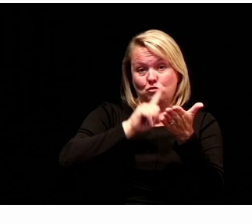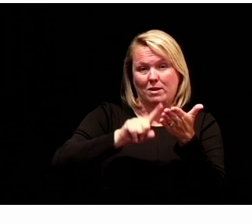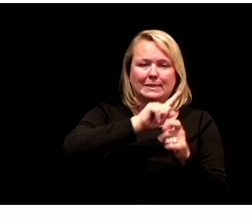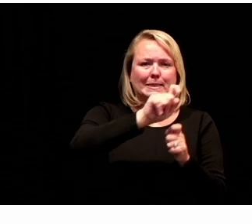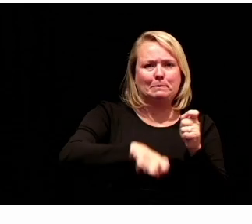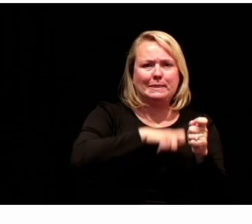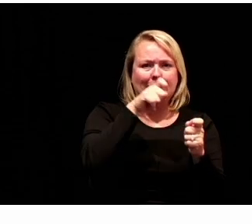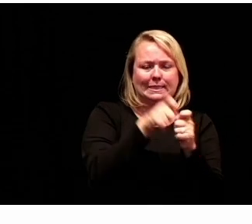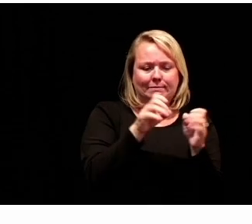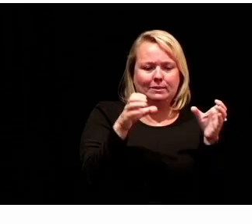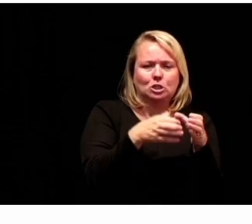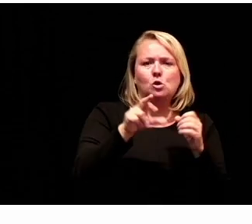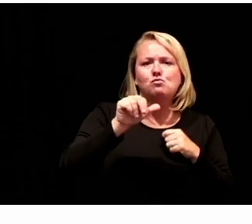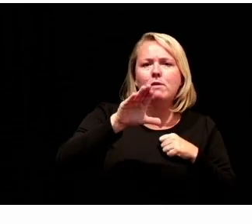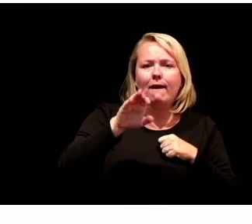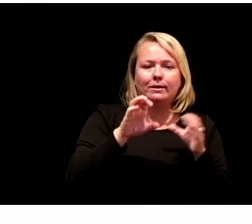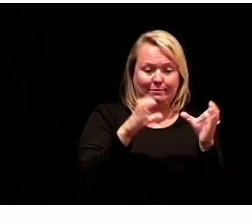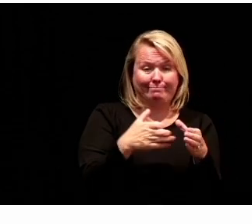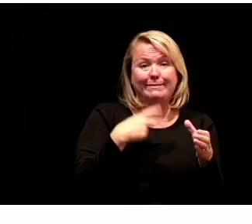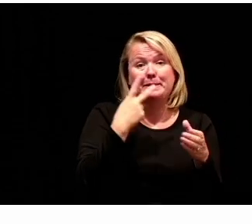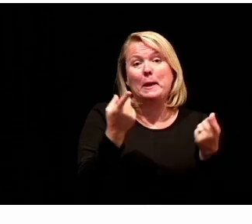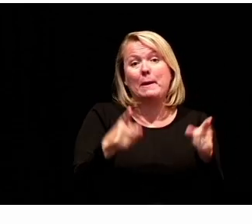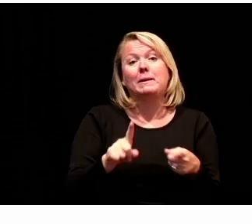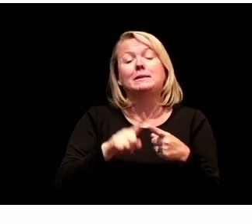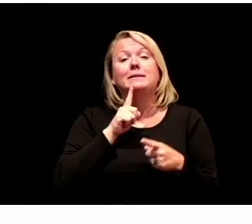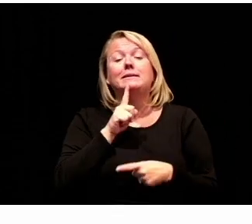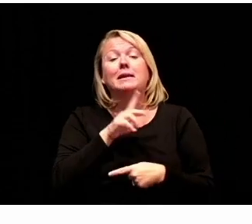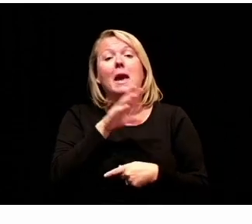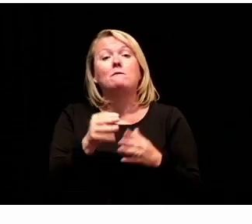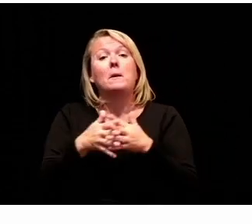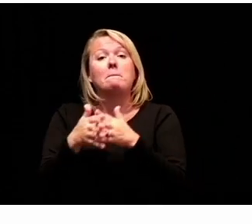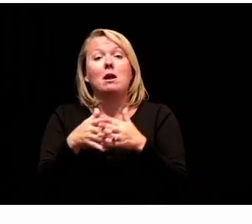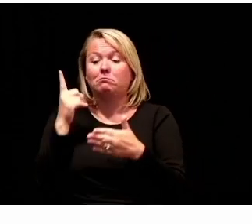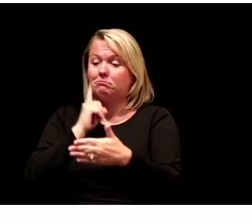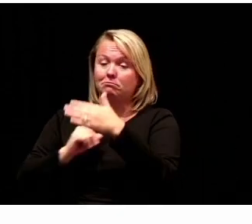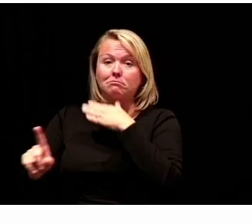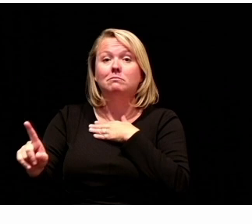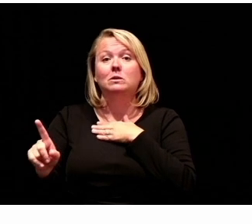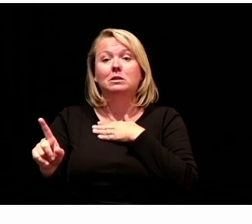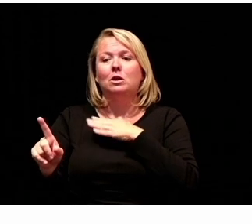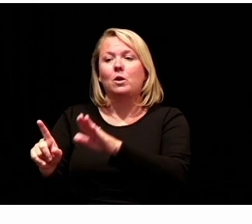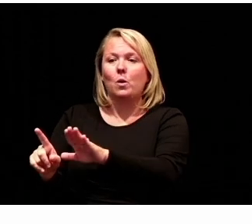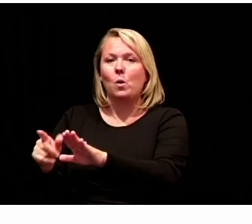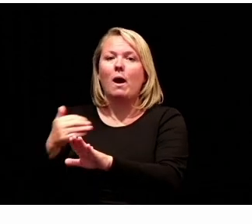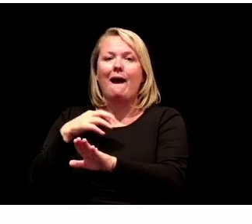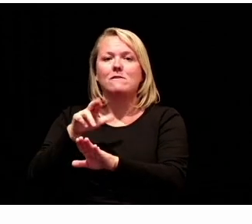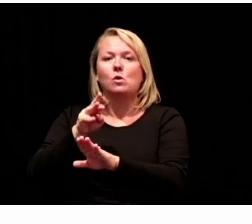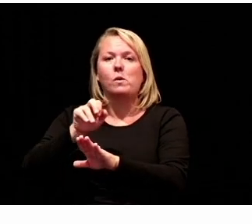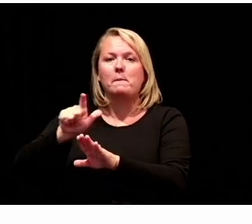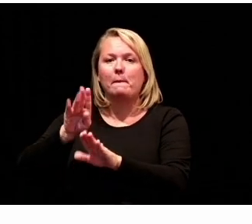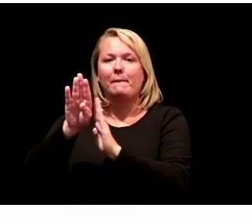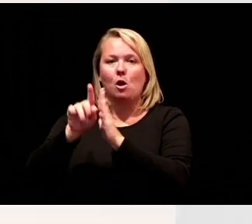unreasonably disproportionate impact based on protected class. Both theories are applicable